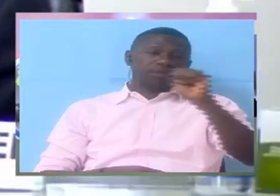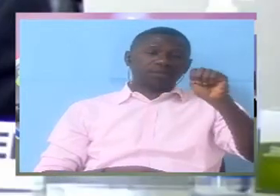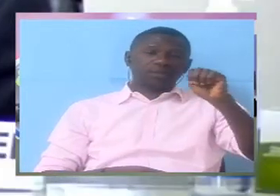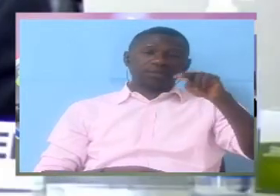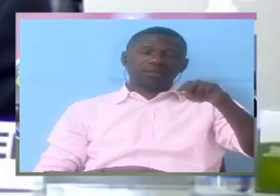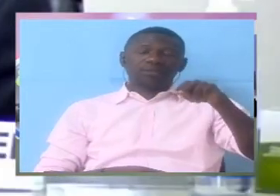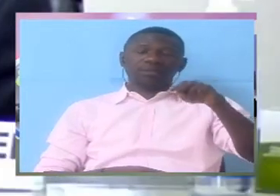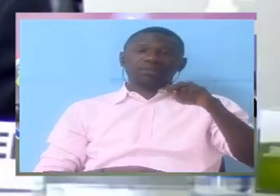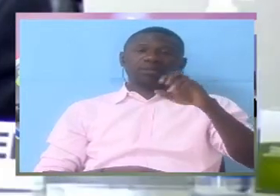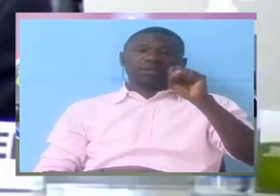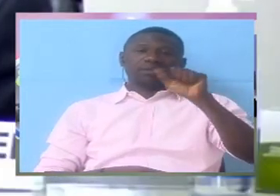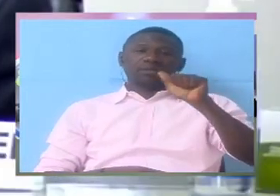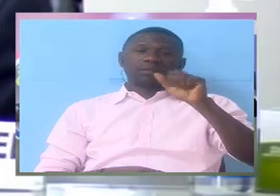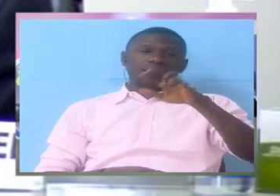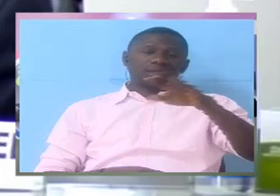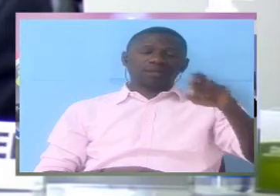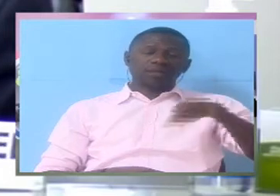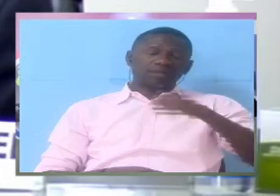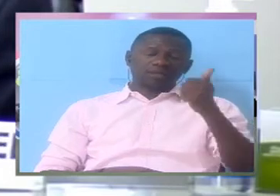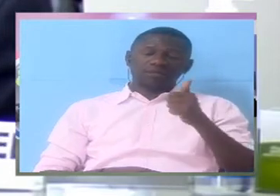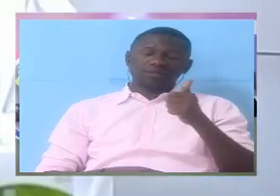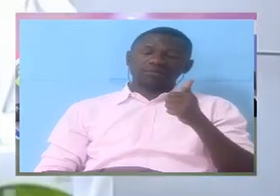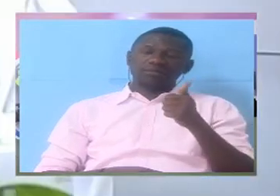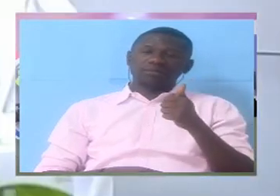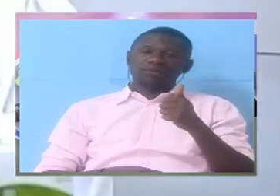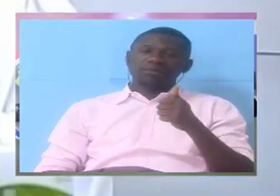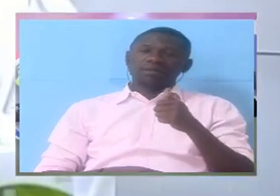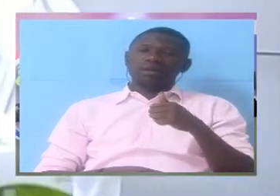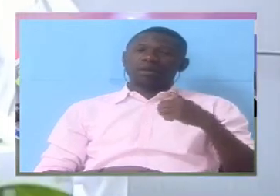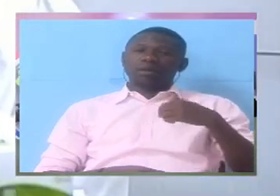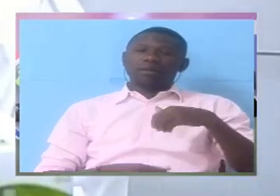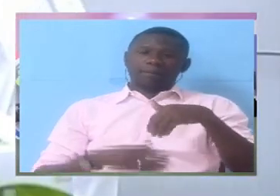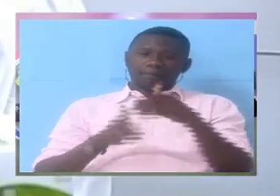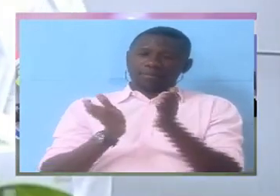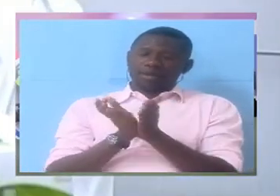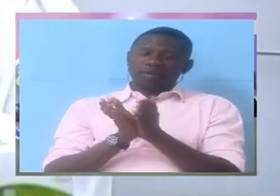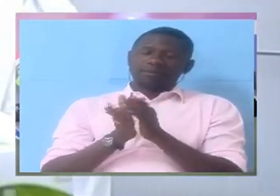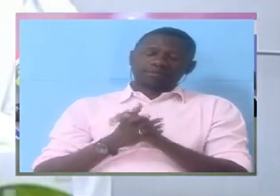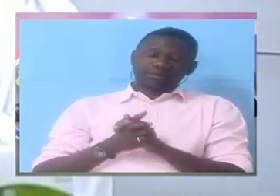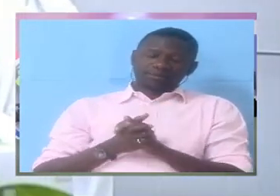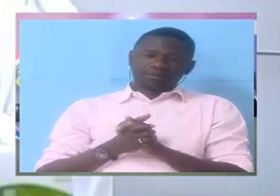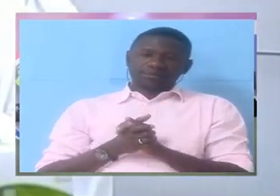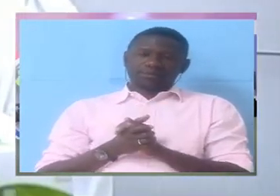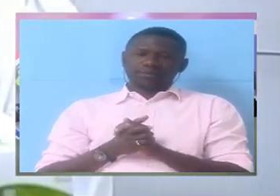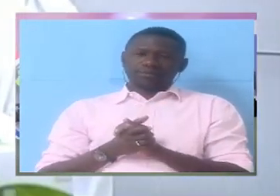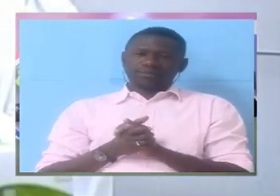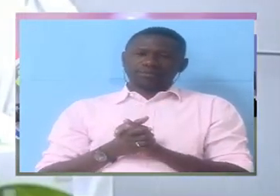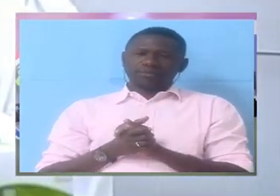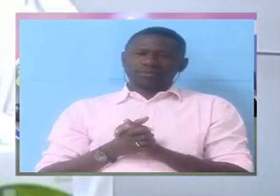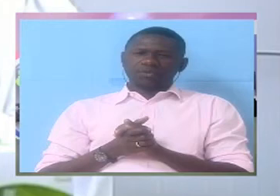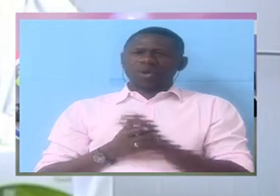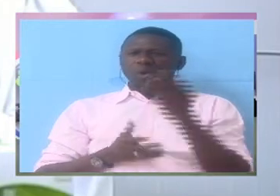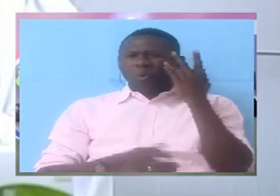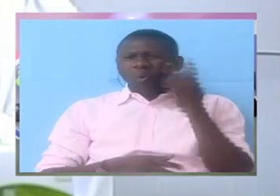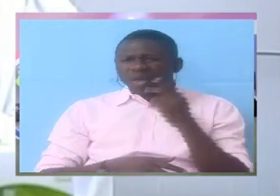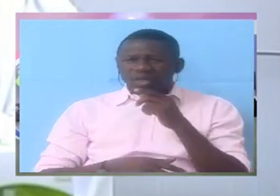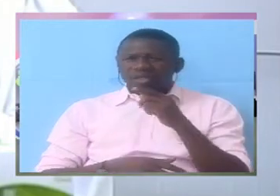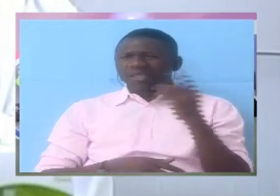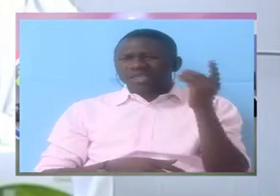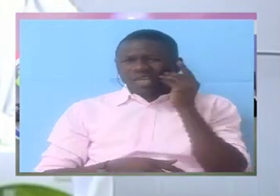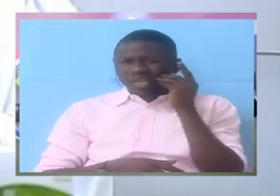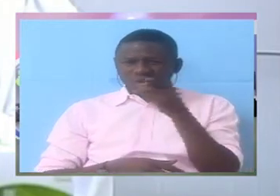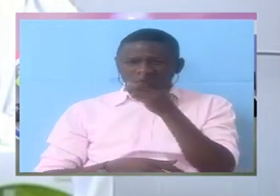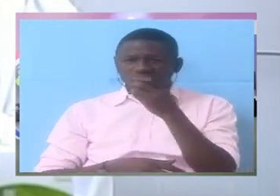you talking about? Lunjuma la fokanteng. The very day of the coup. Kuleta keta lumem fong. Are